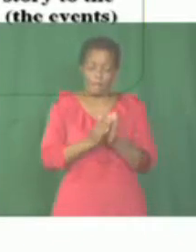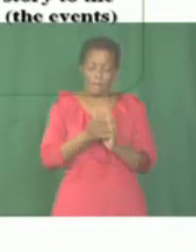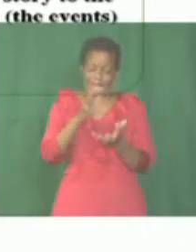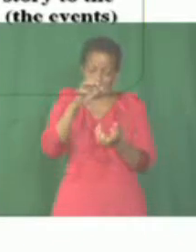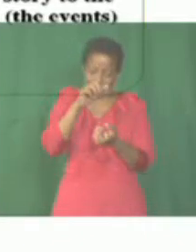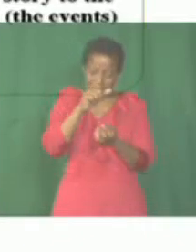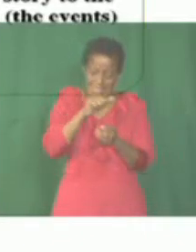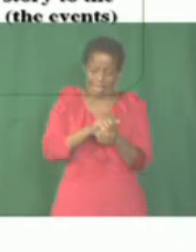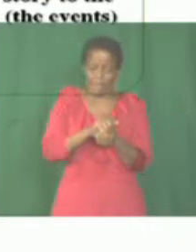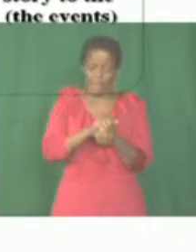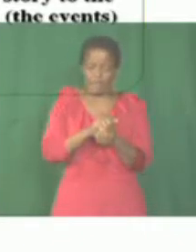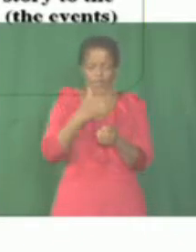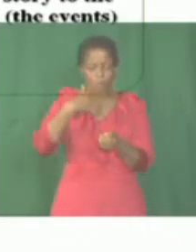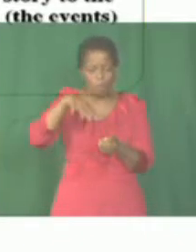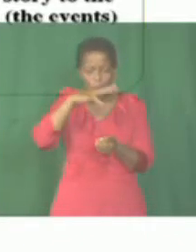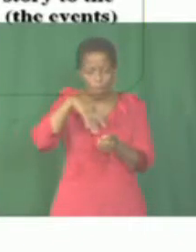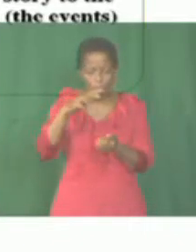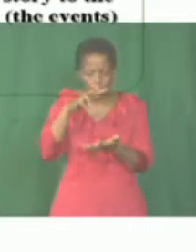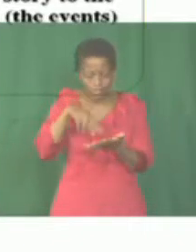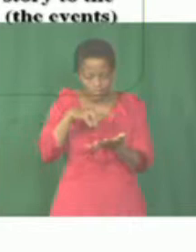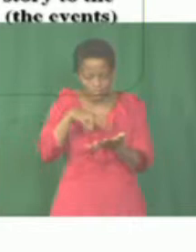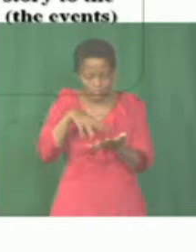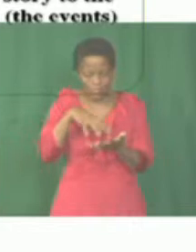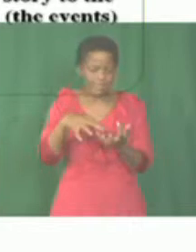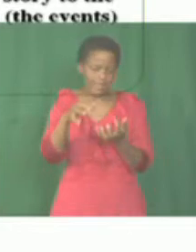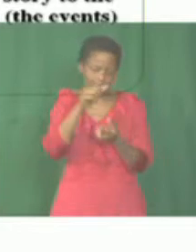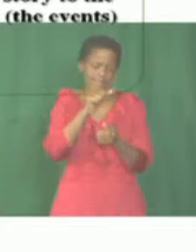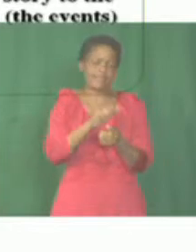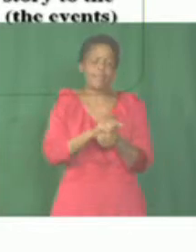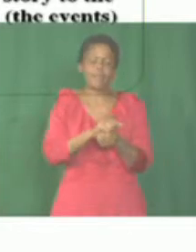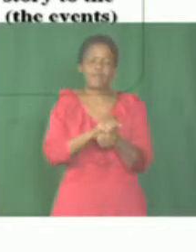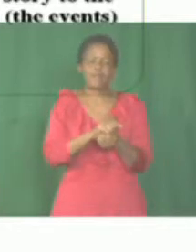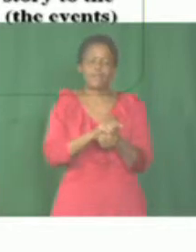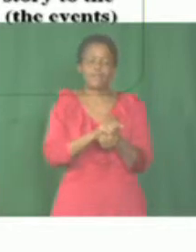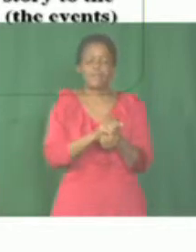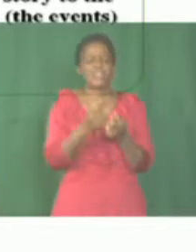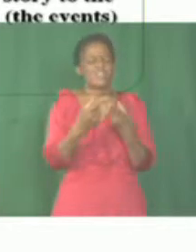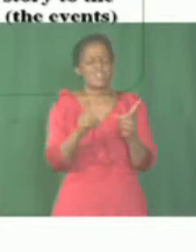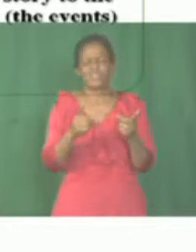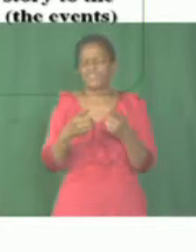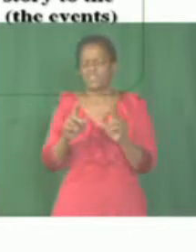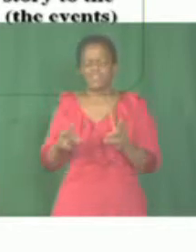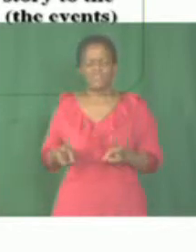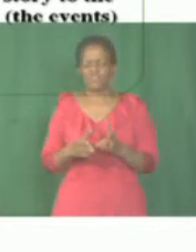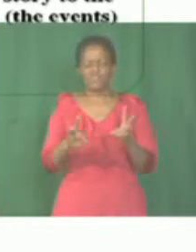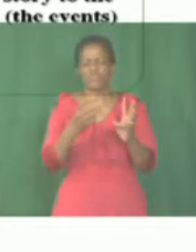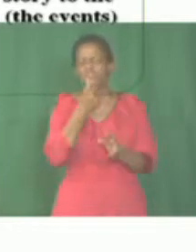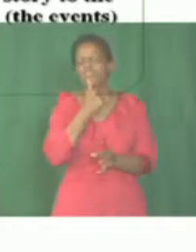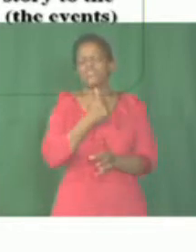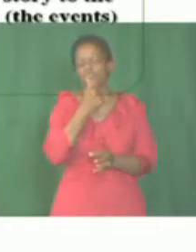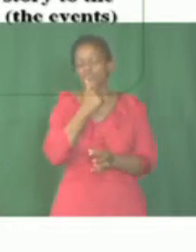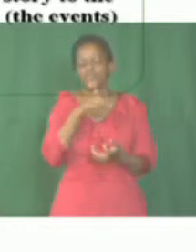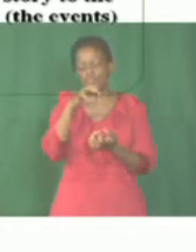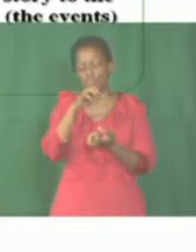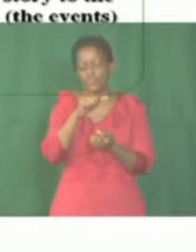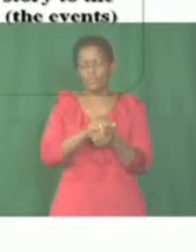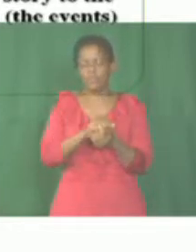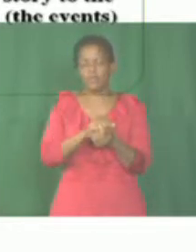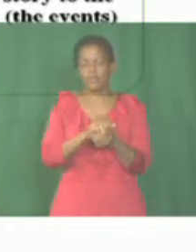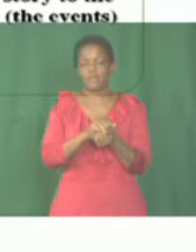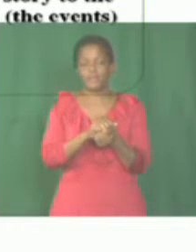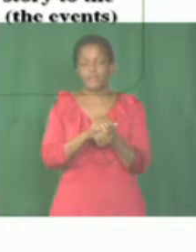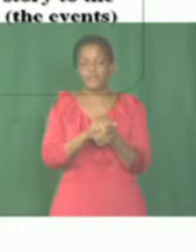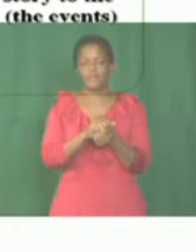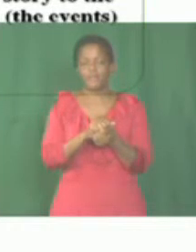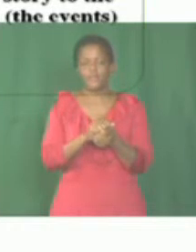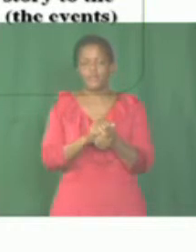reading about. There are many ways of presenting what you have been reading to see if you did understand. Now, in